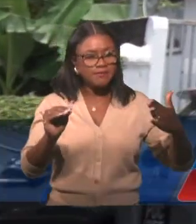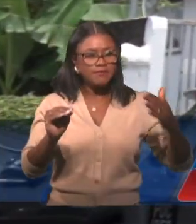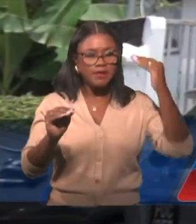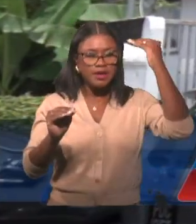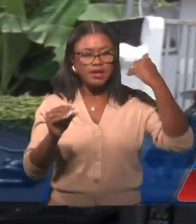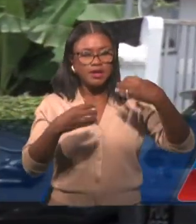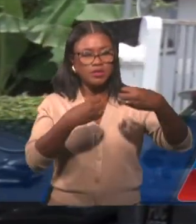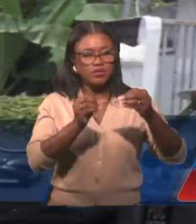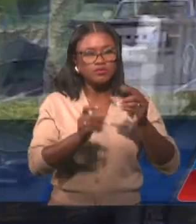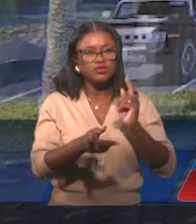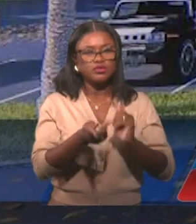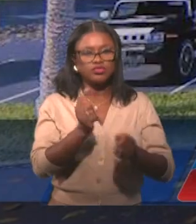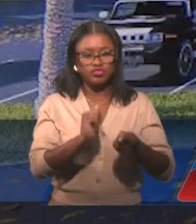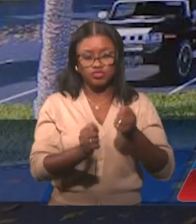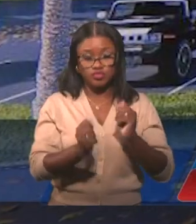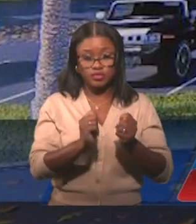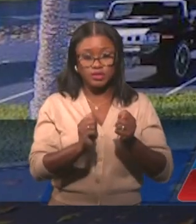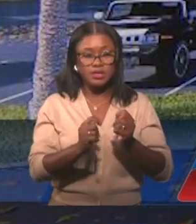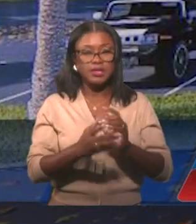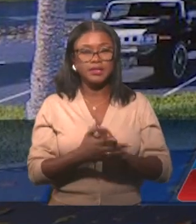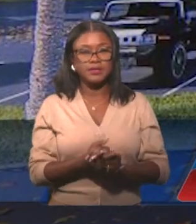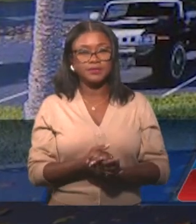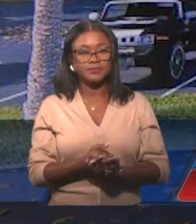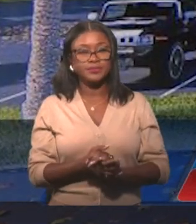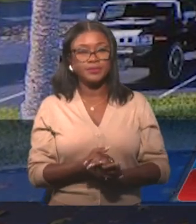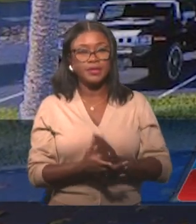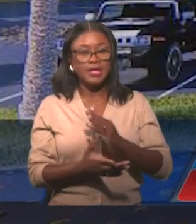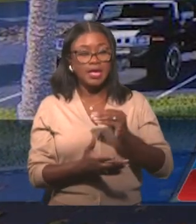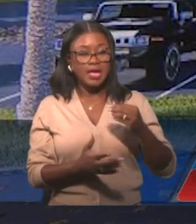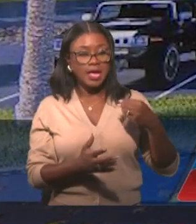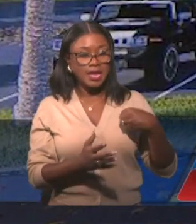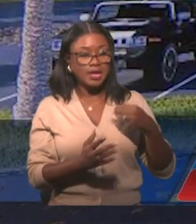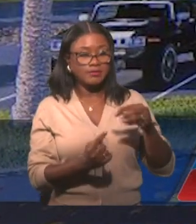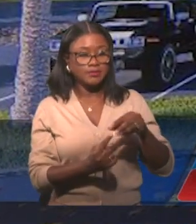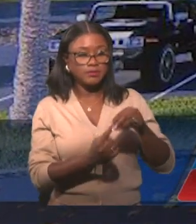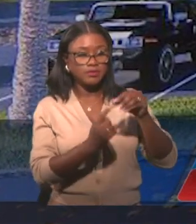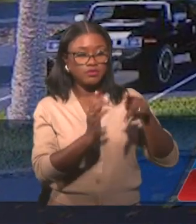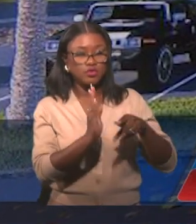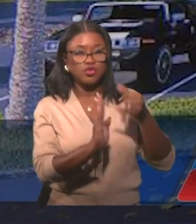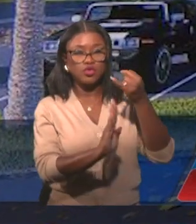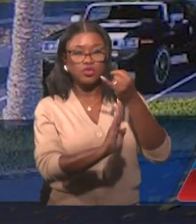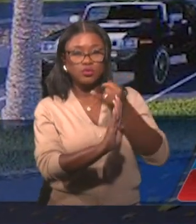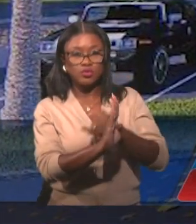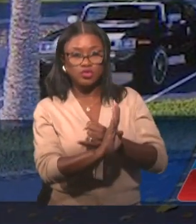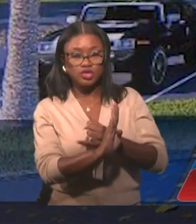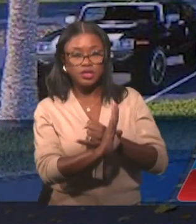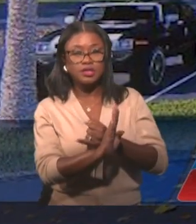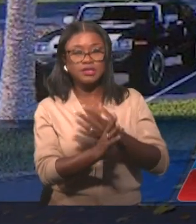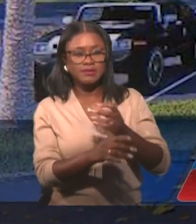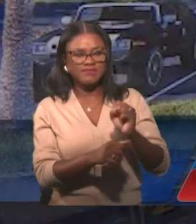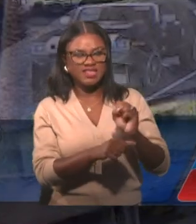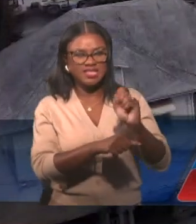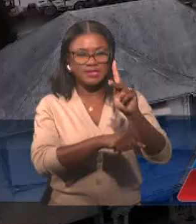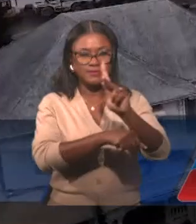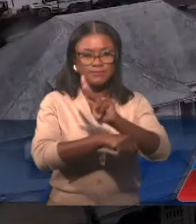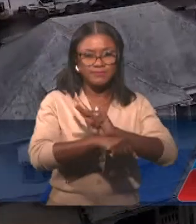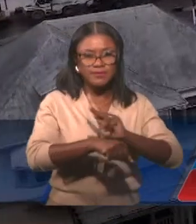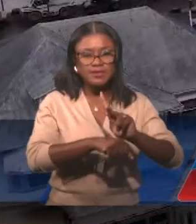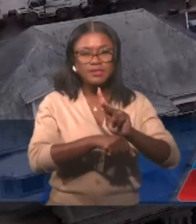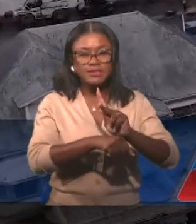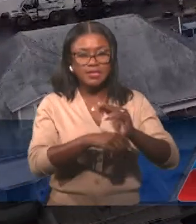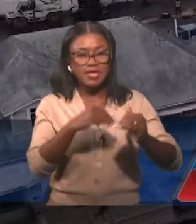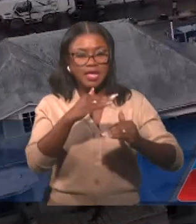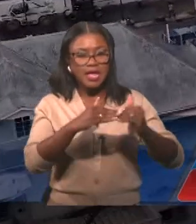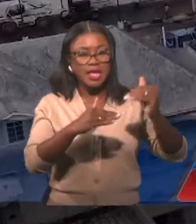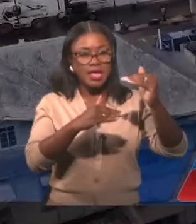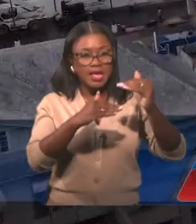in Trinidad. They were also implanted into specific projects like the Holiday Inn Express and Suites in St. Vincent and the Grenadines and the Ministry of